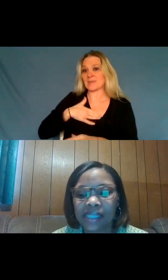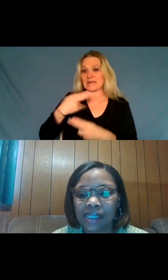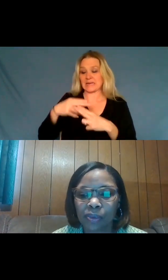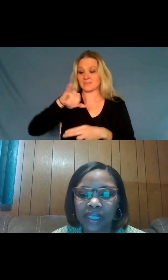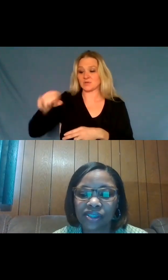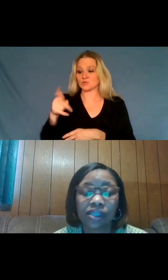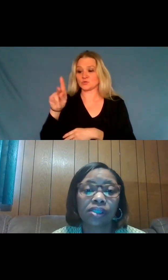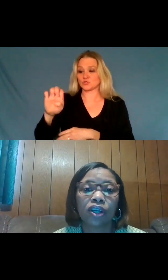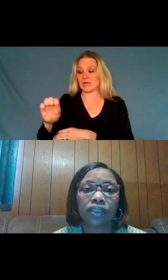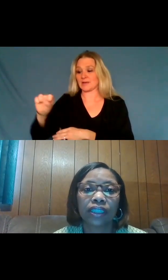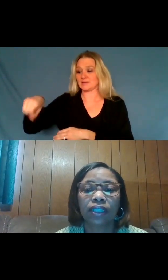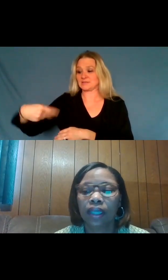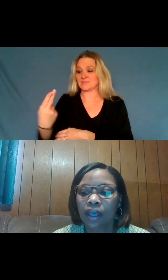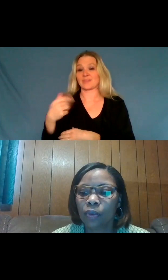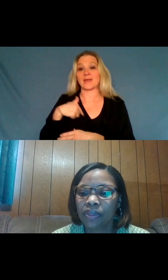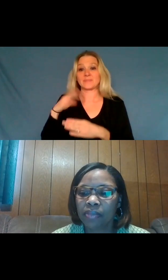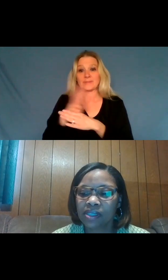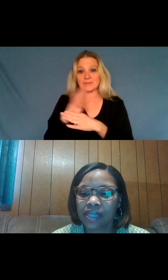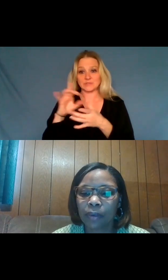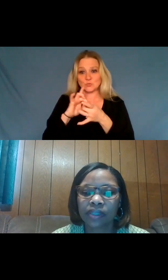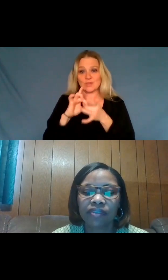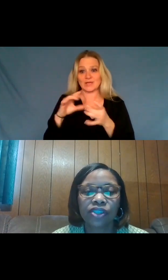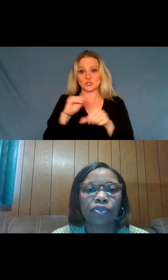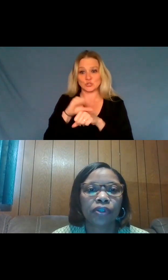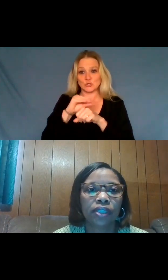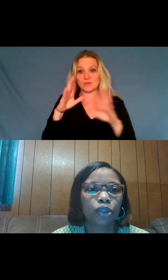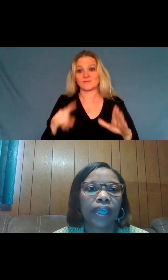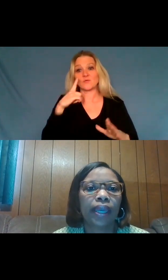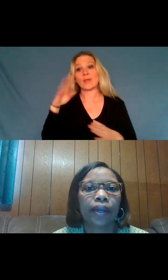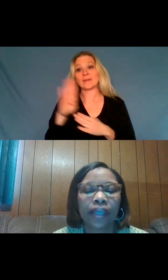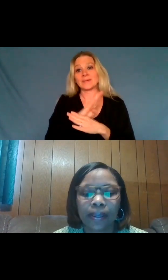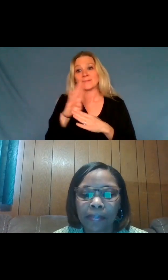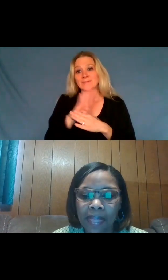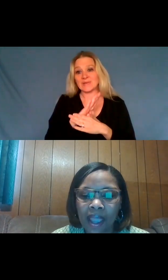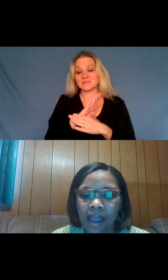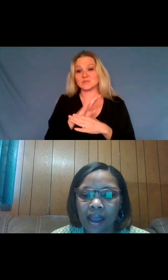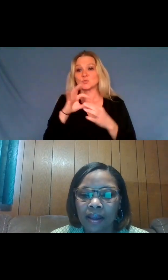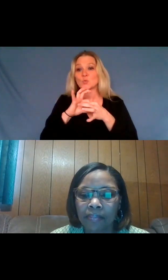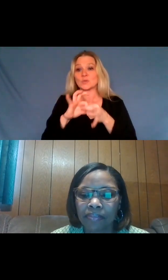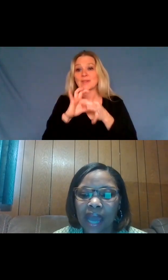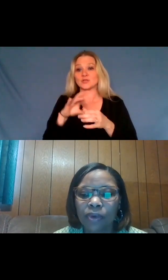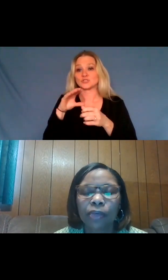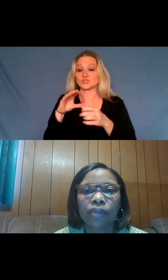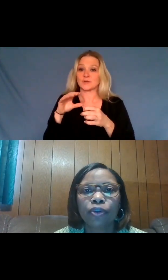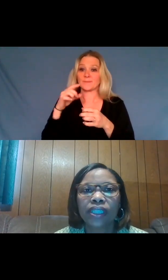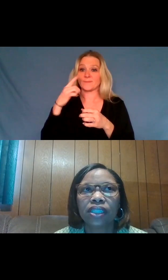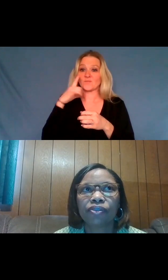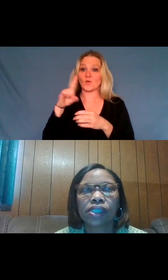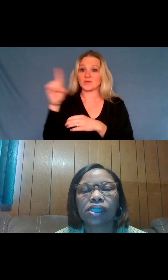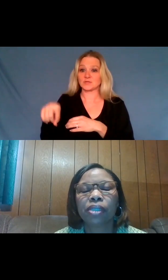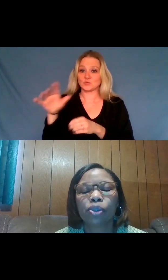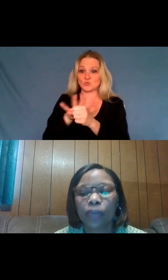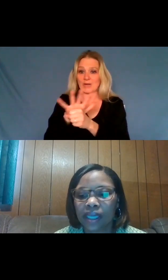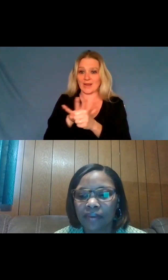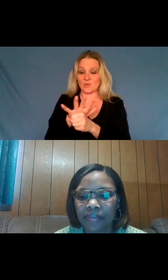am the Business Relations Consultant with the Business Network Division for the Detroit area. I will be reviewing the